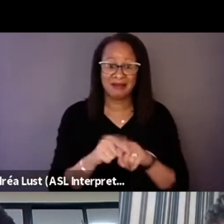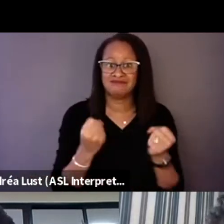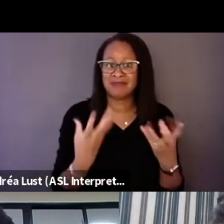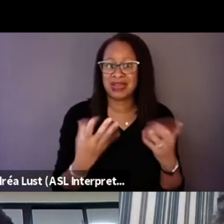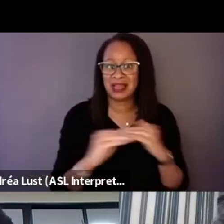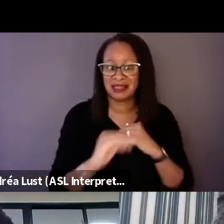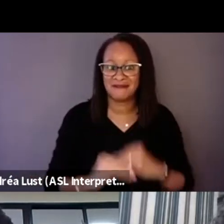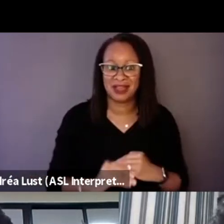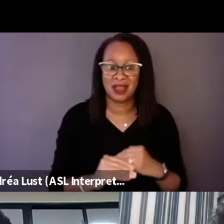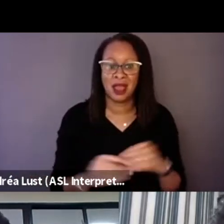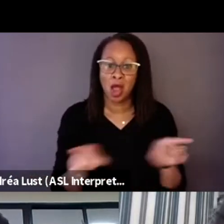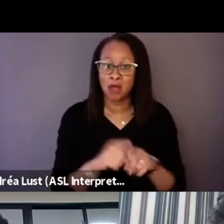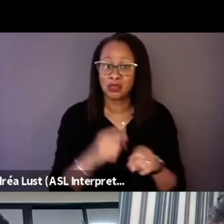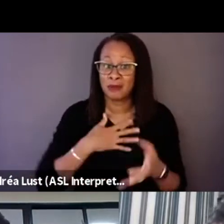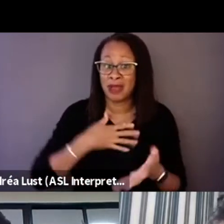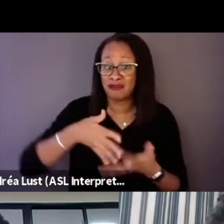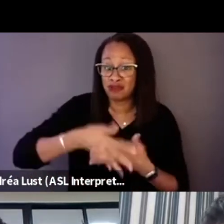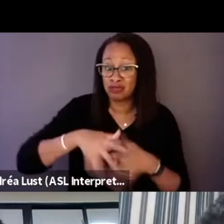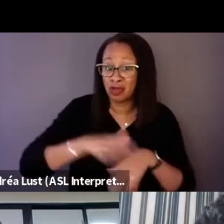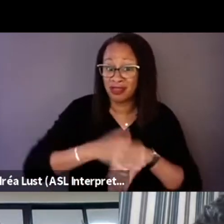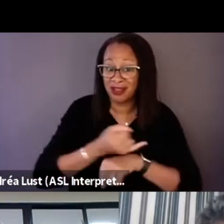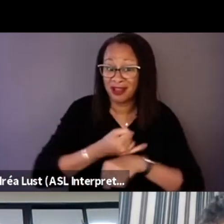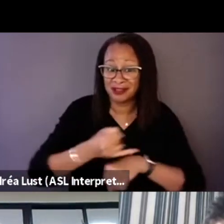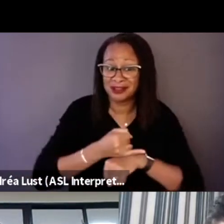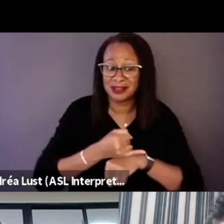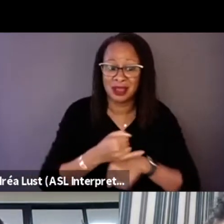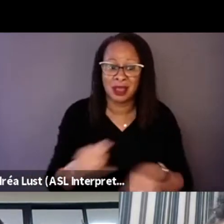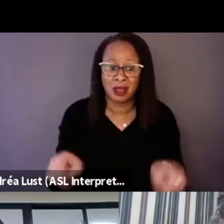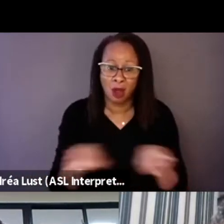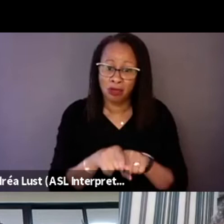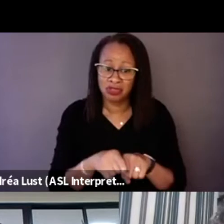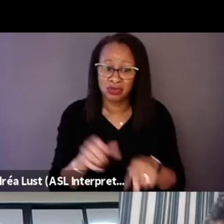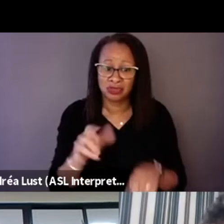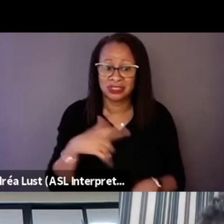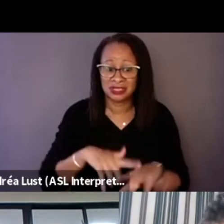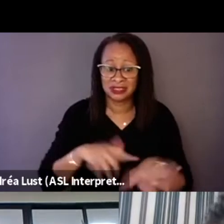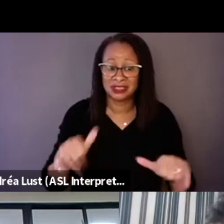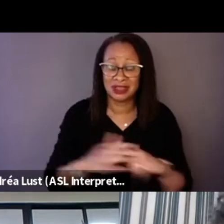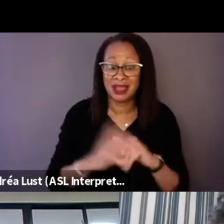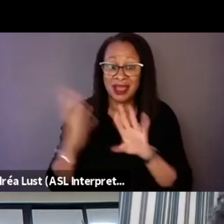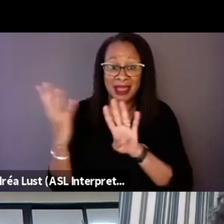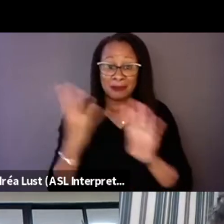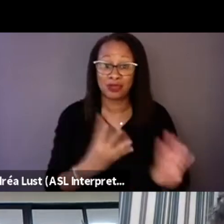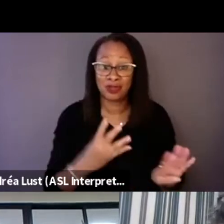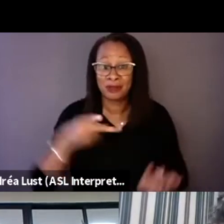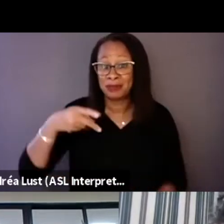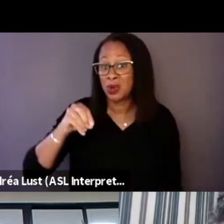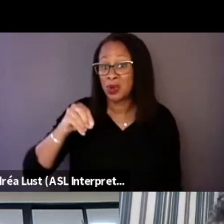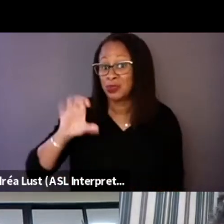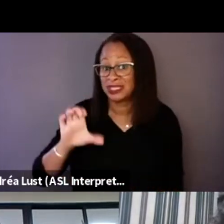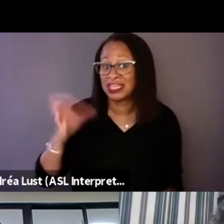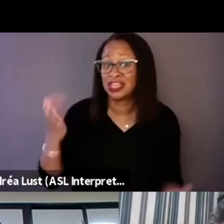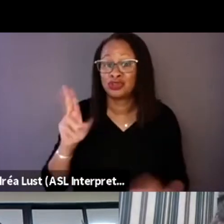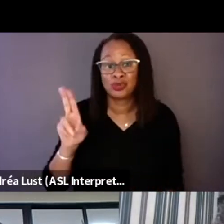also having my roots on the island, but also being, an immigrant of color here in the United States and understanding,